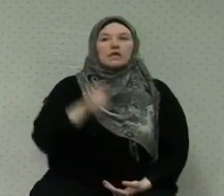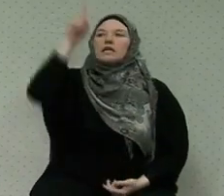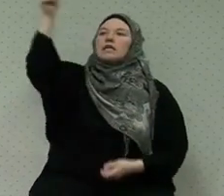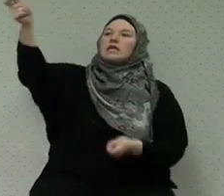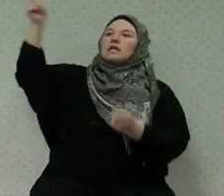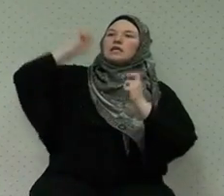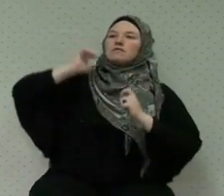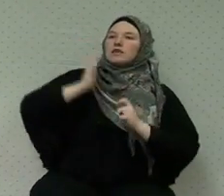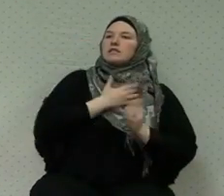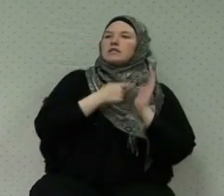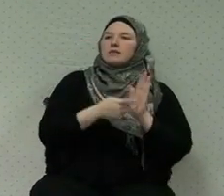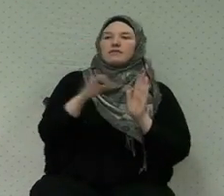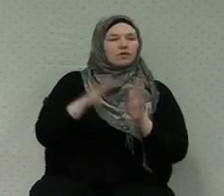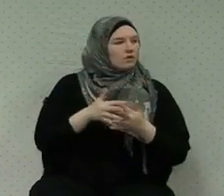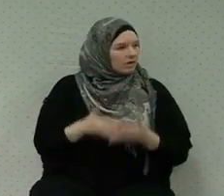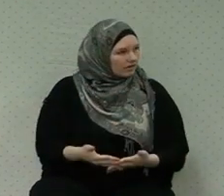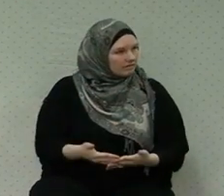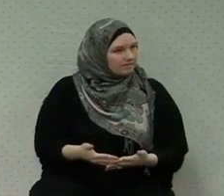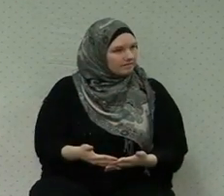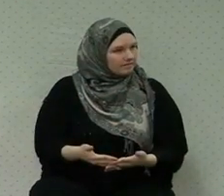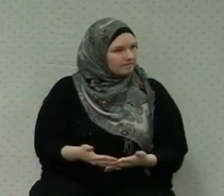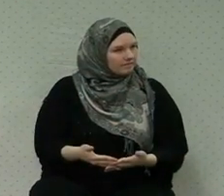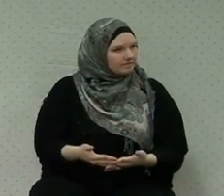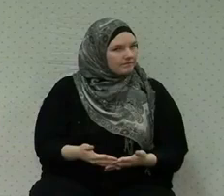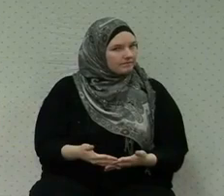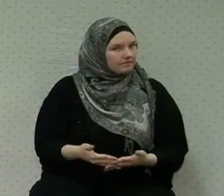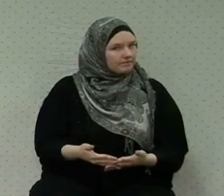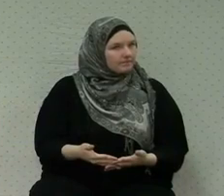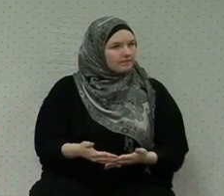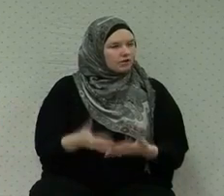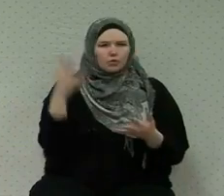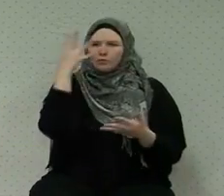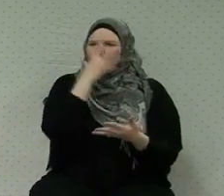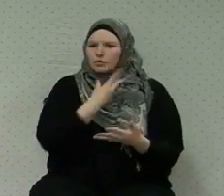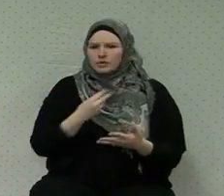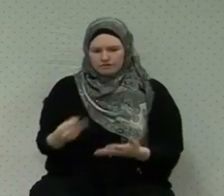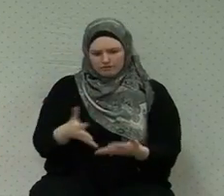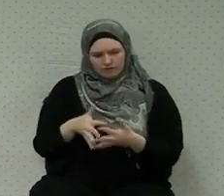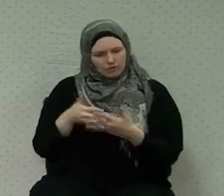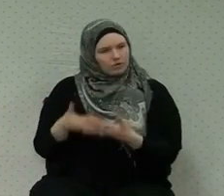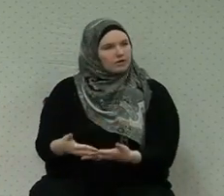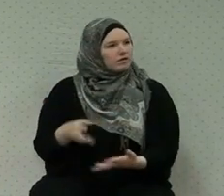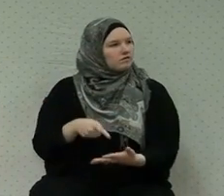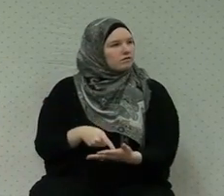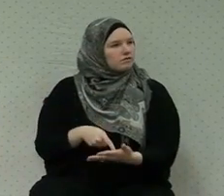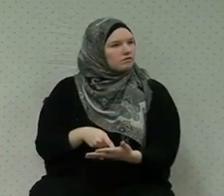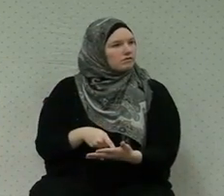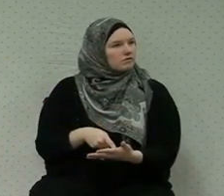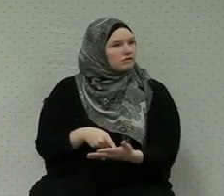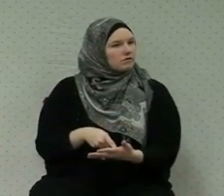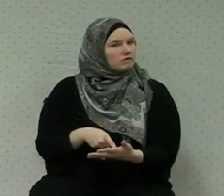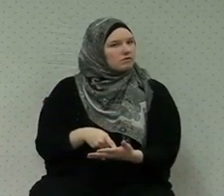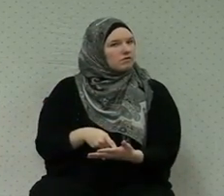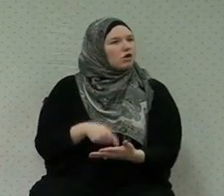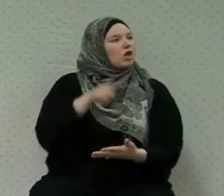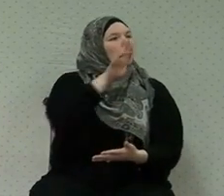the example of the Quran. The similarity of the Quran is like that of a rope. Who is holding